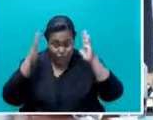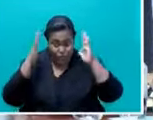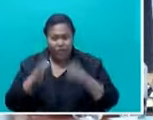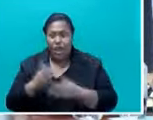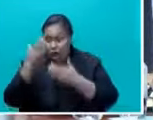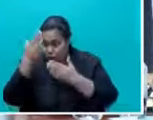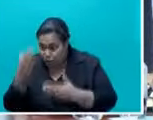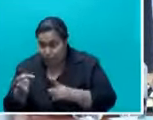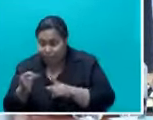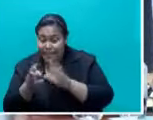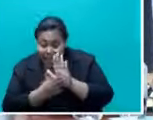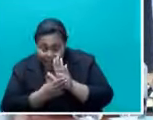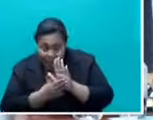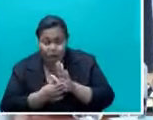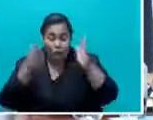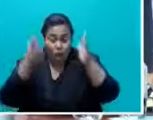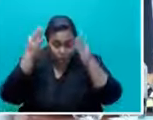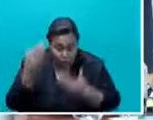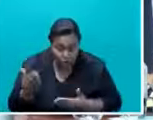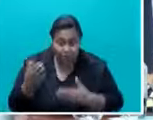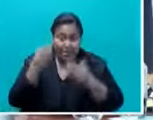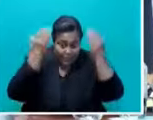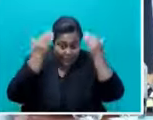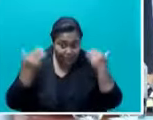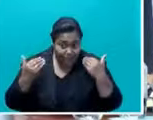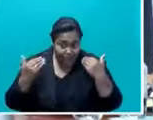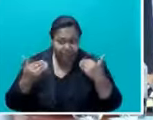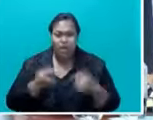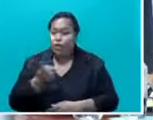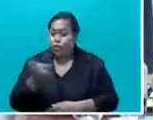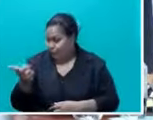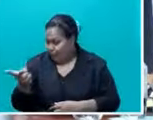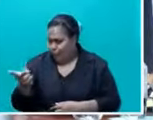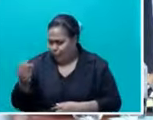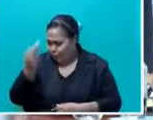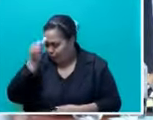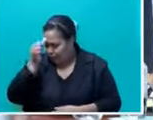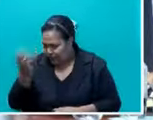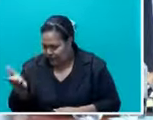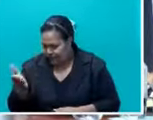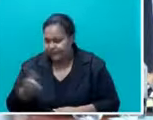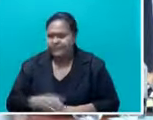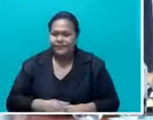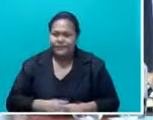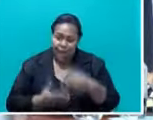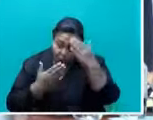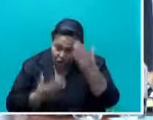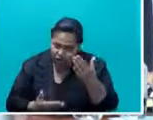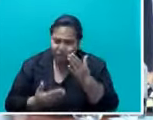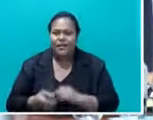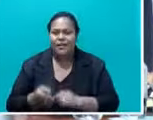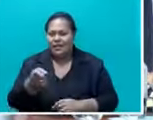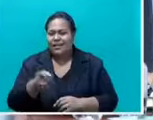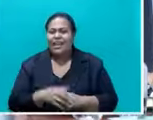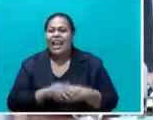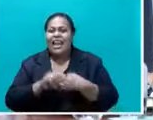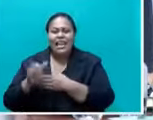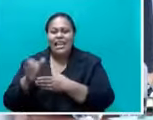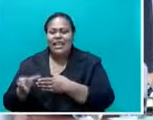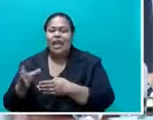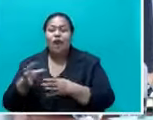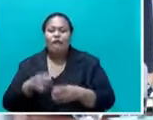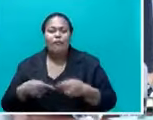Speaker, you would know, Honorable Gentleman, and also the Honorable LOP, Leader of Opposition,